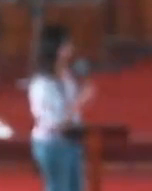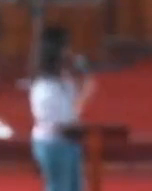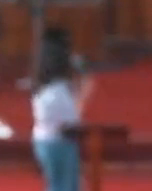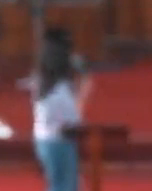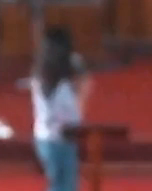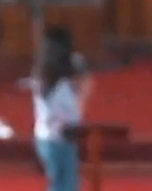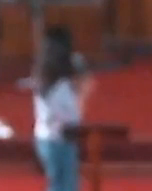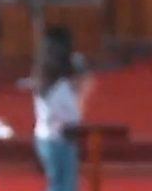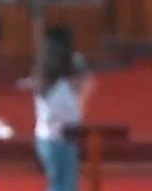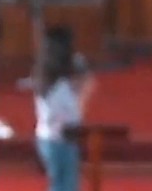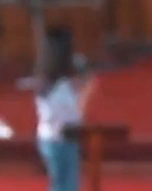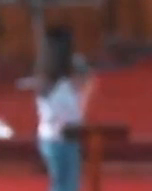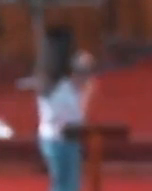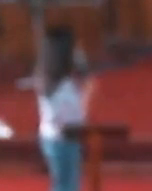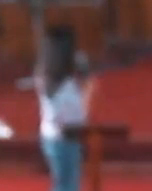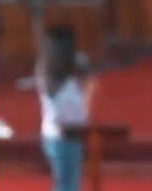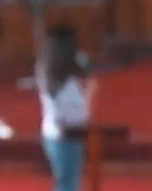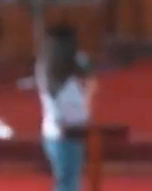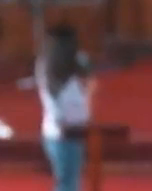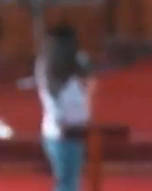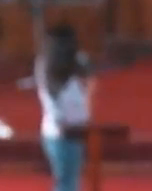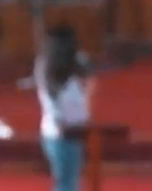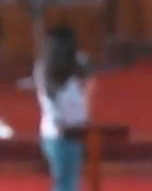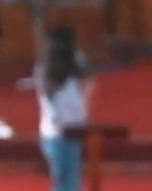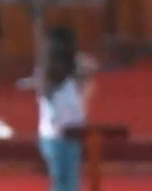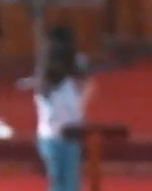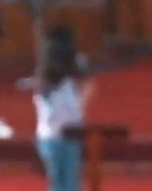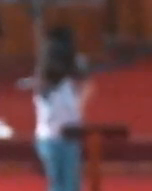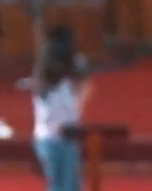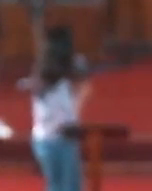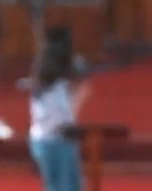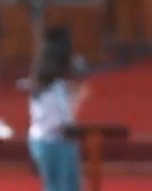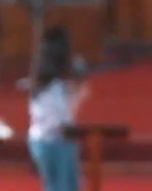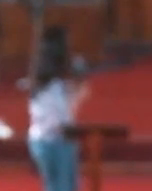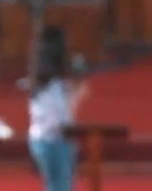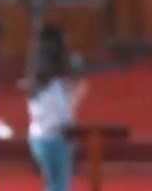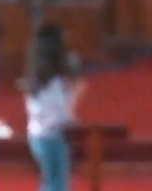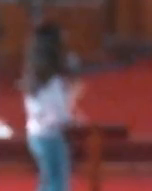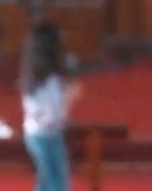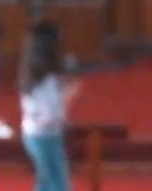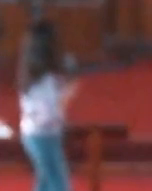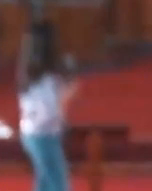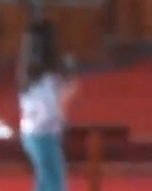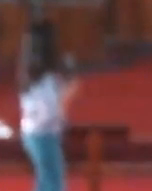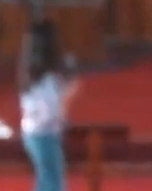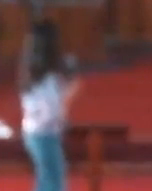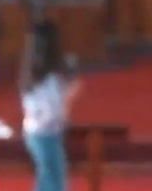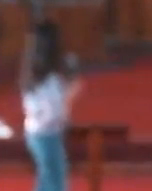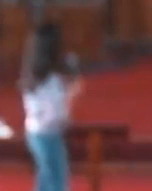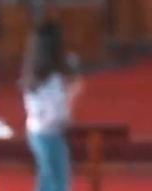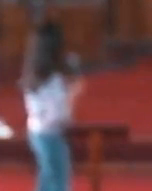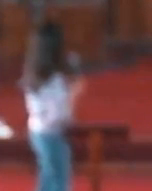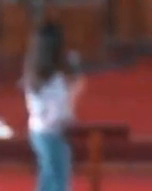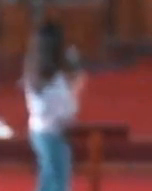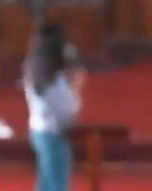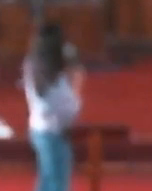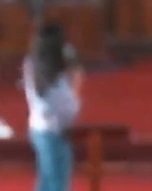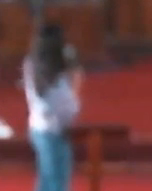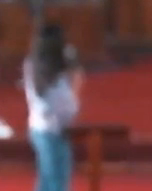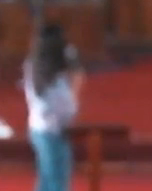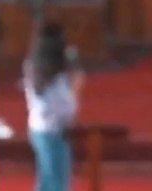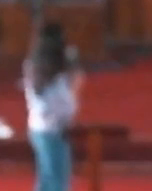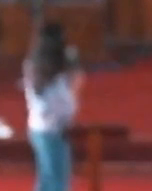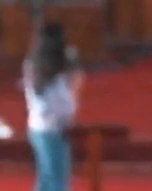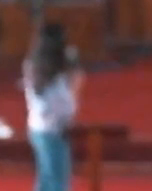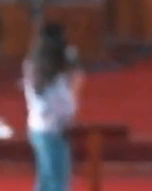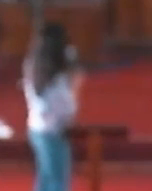Okay, this is from Faro del Caribe. Y ahí dice, en Faro del Caribe nunca hablamos de pactar con Dios o hacer un